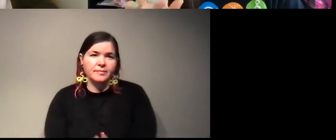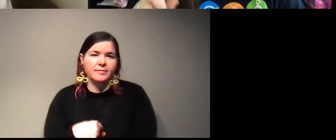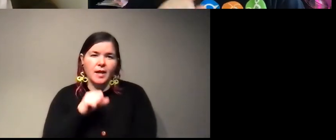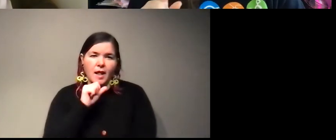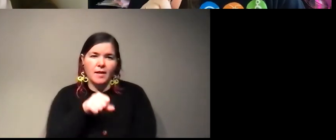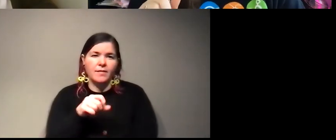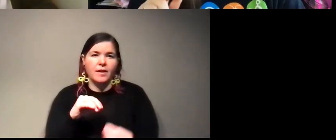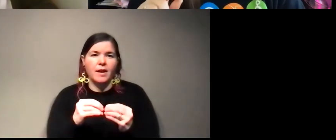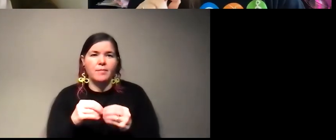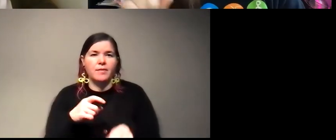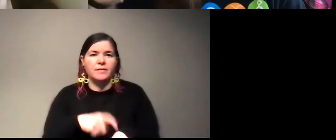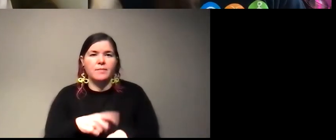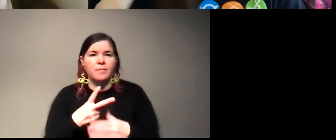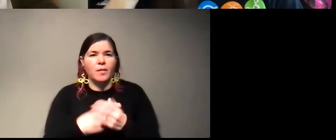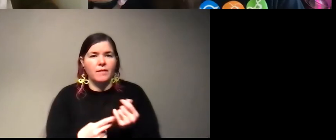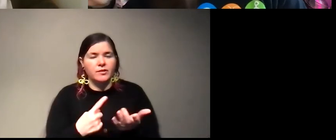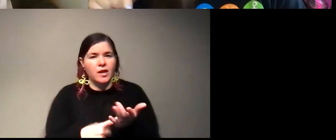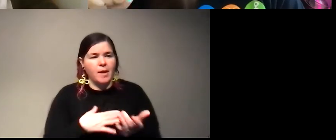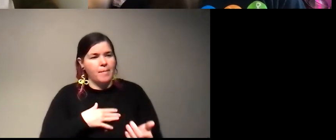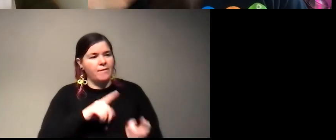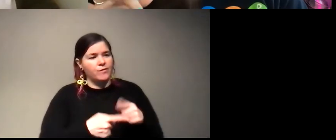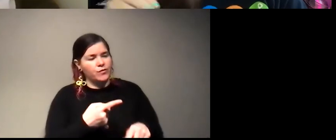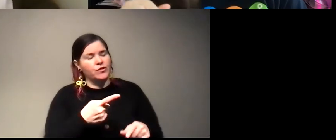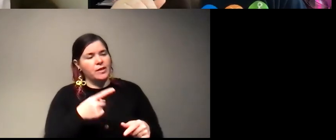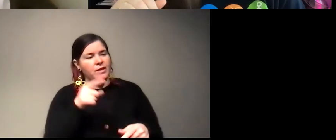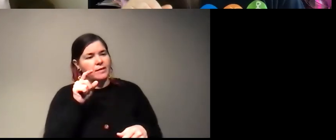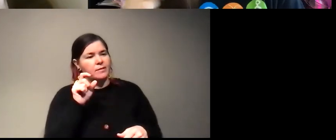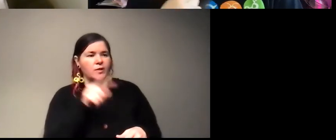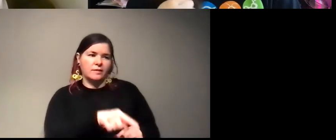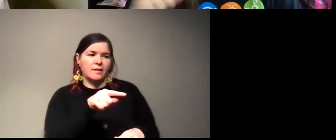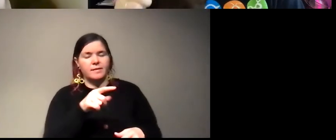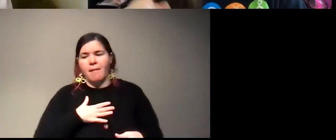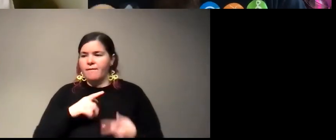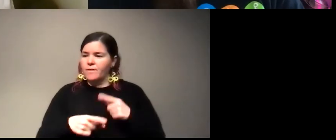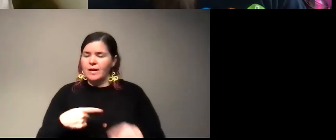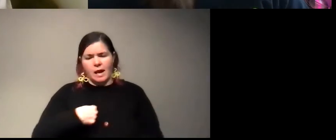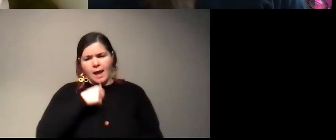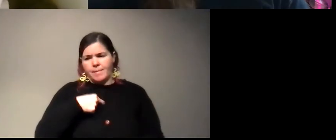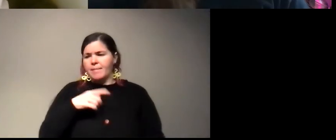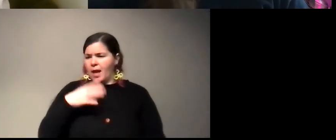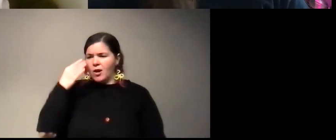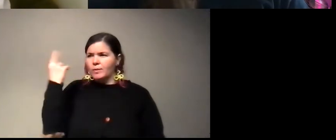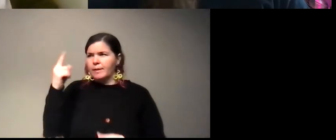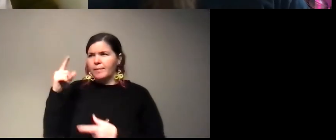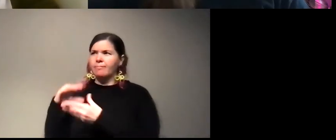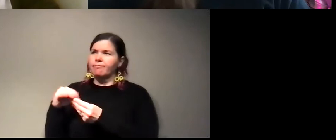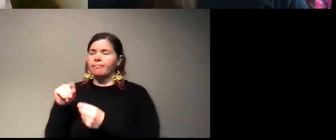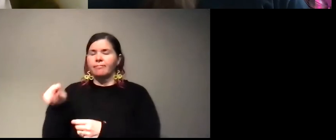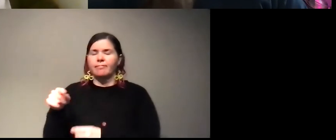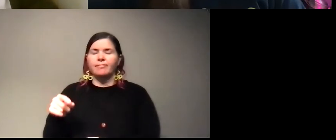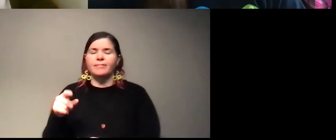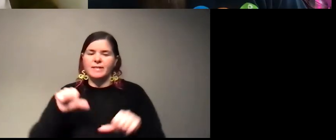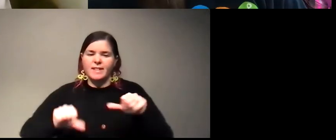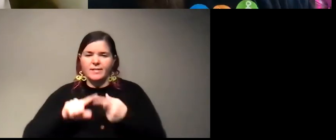times that both of us have talked about like our friends that do related projects. Yes. Like, well, I don't do that, but yeah, Right. science friends are